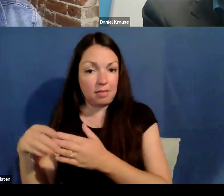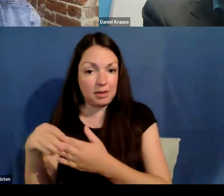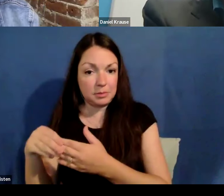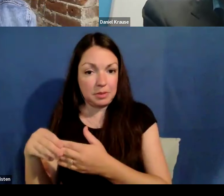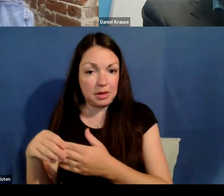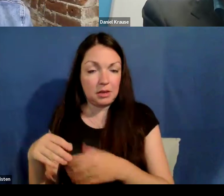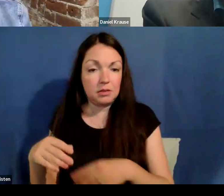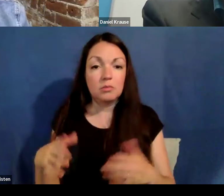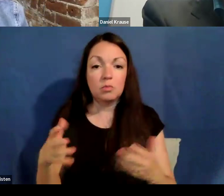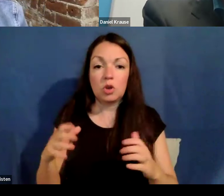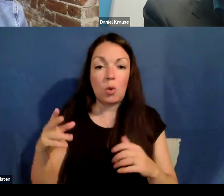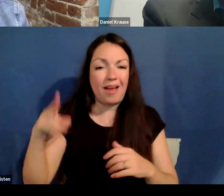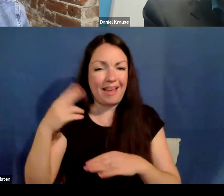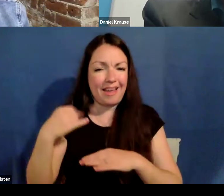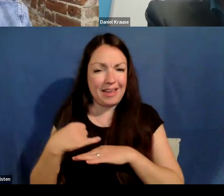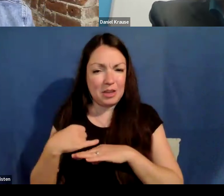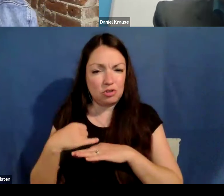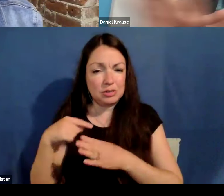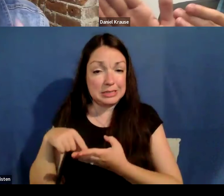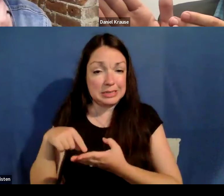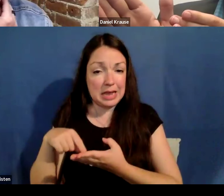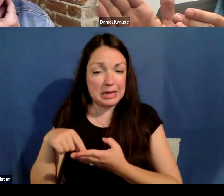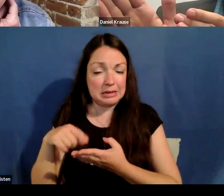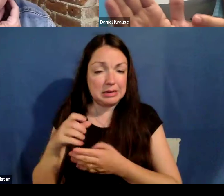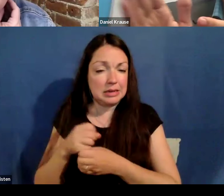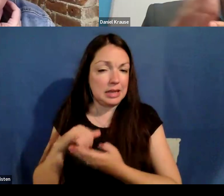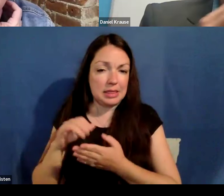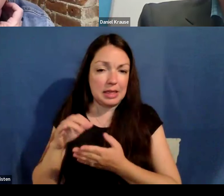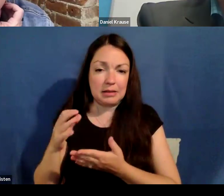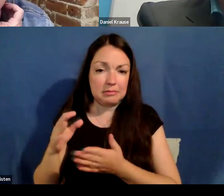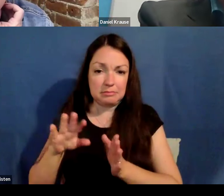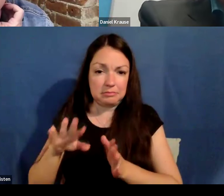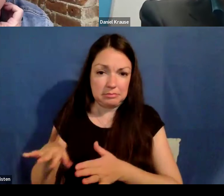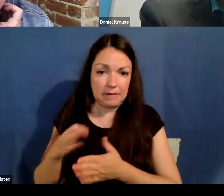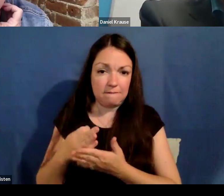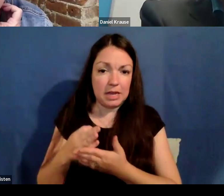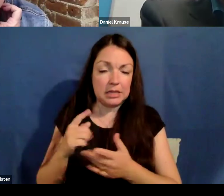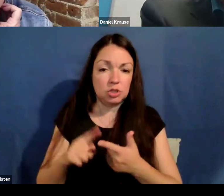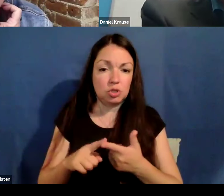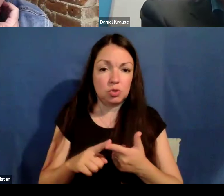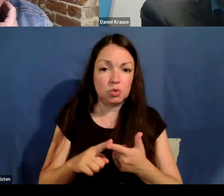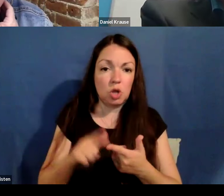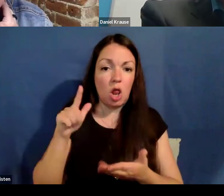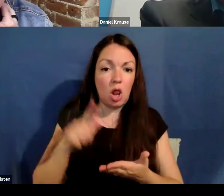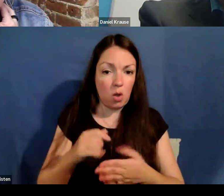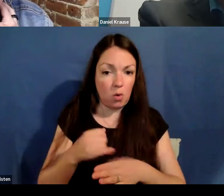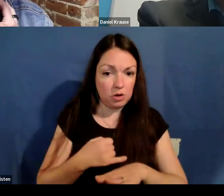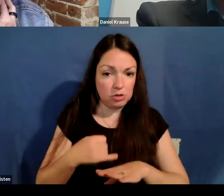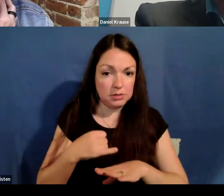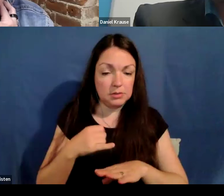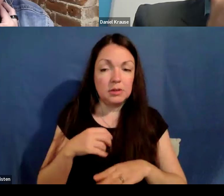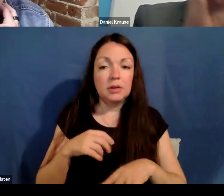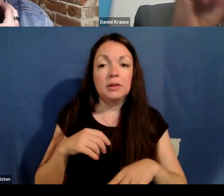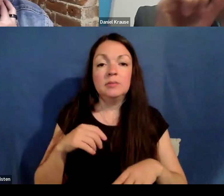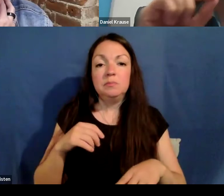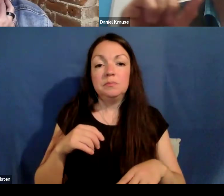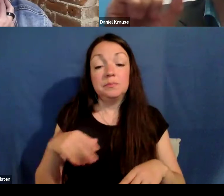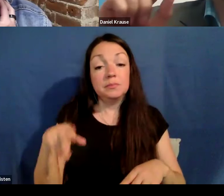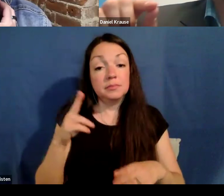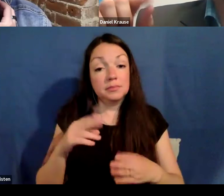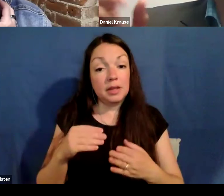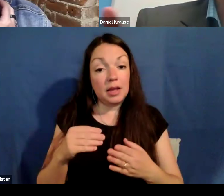interest debt. If you are in high interest debt, get that financed out to something that's lower interest. Get high expenses paid